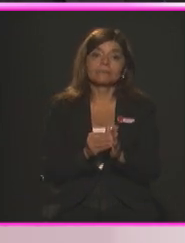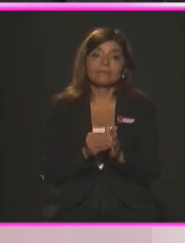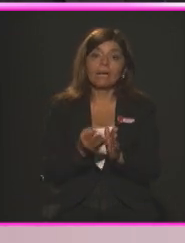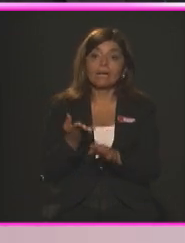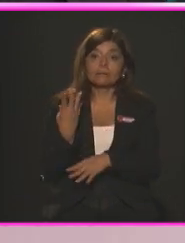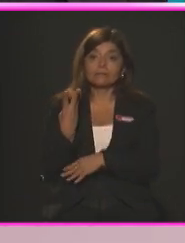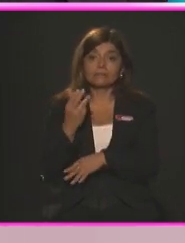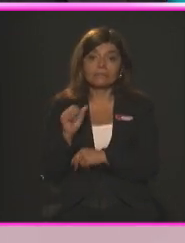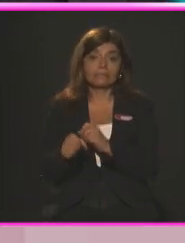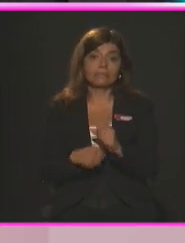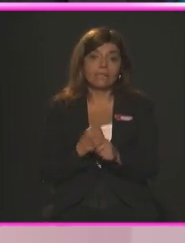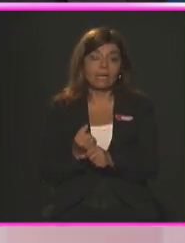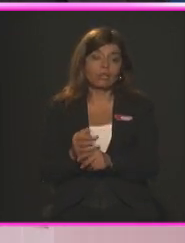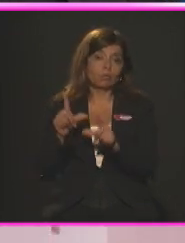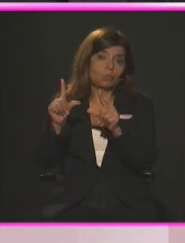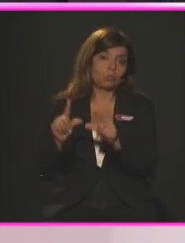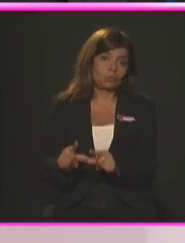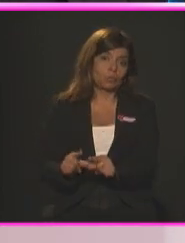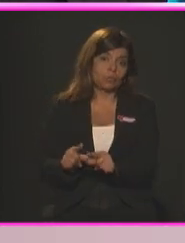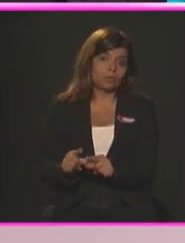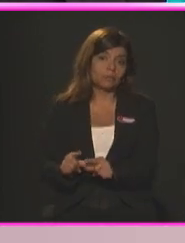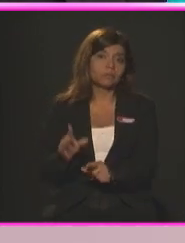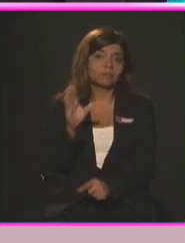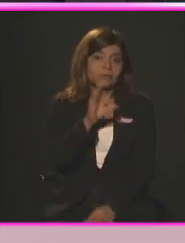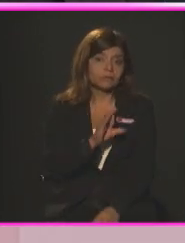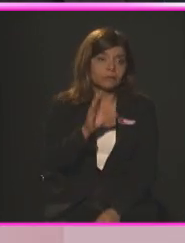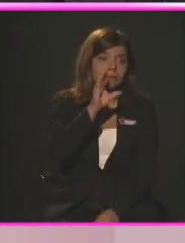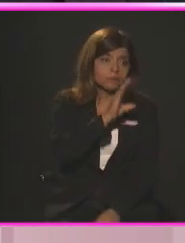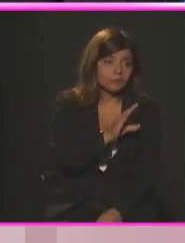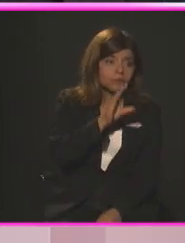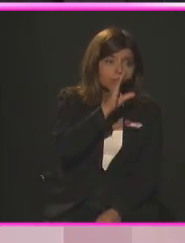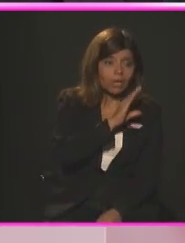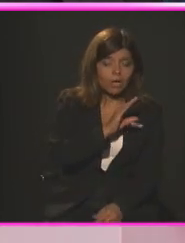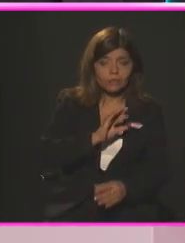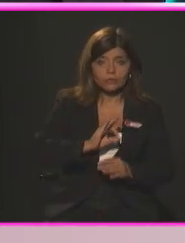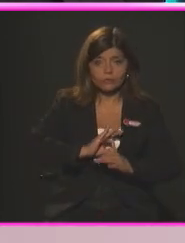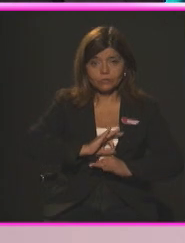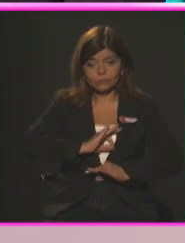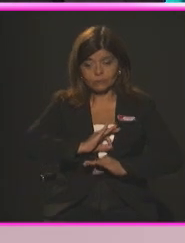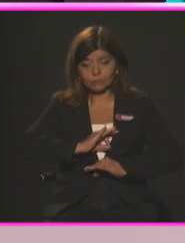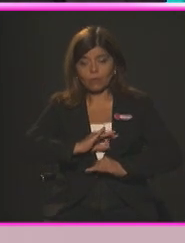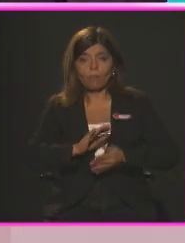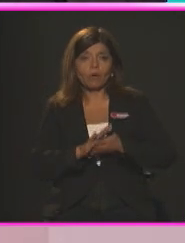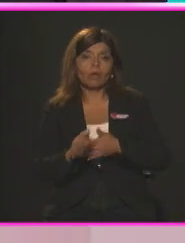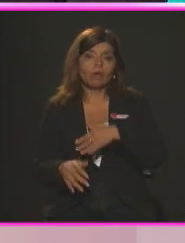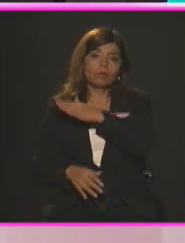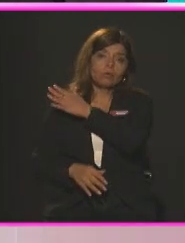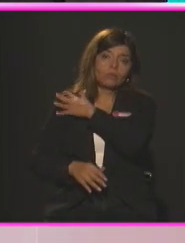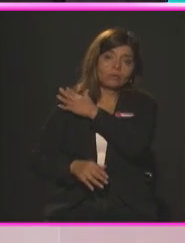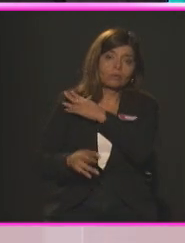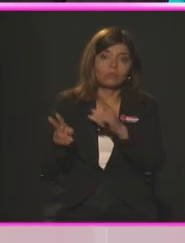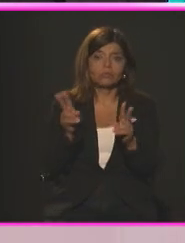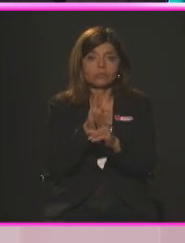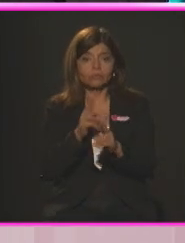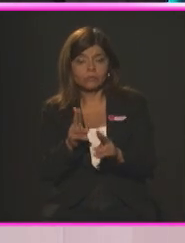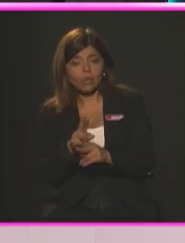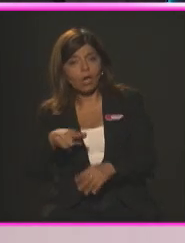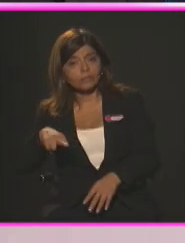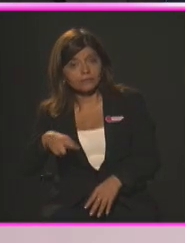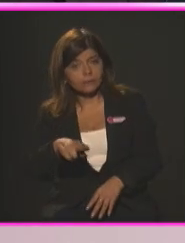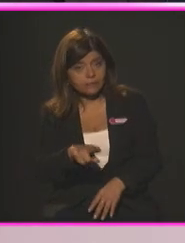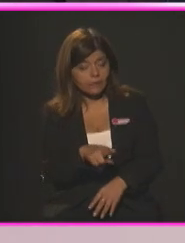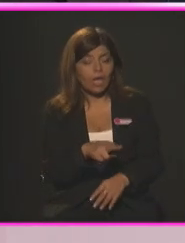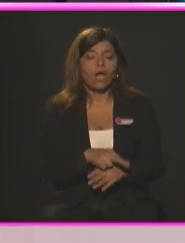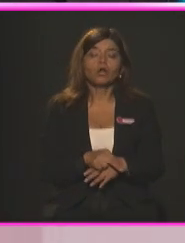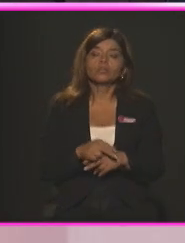looked at microbes from lungs, microbes from rivers, from the air, even from the most complex environmental microbiome that we